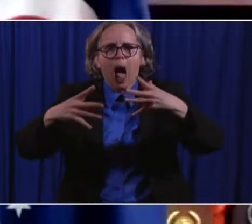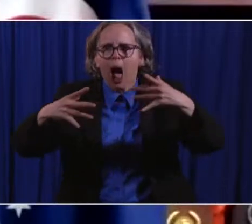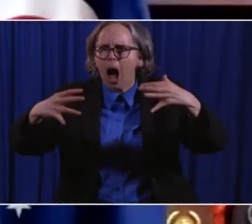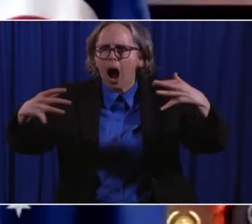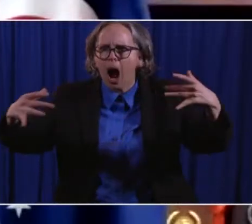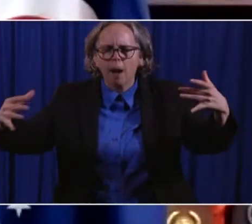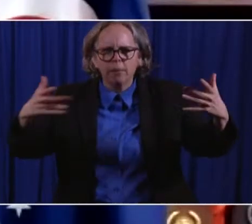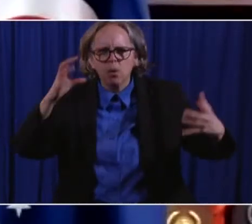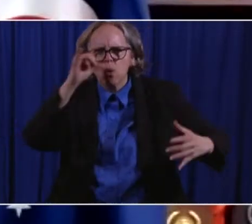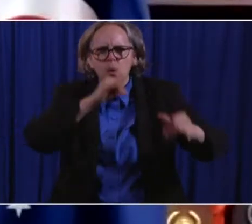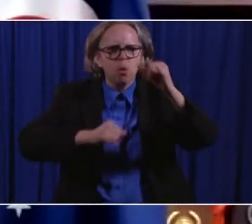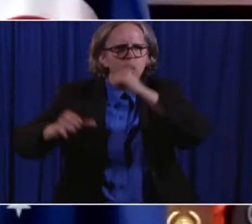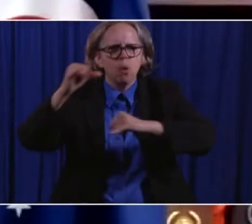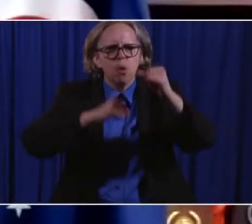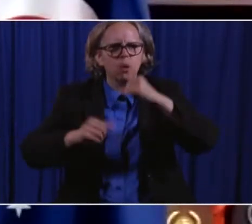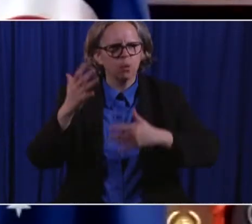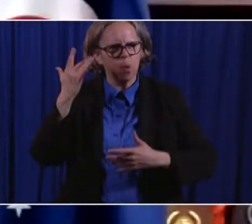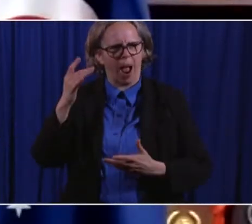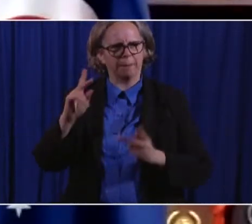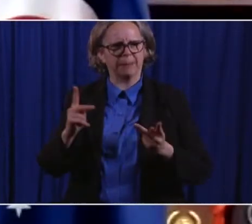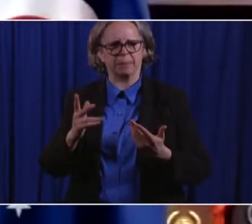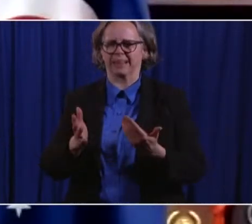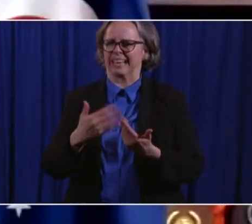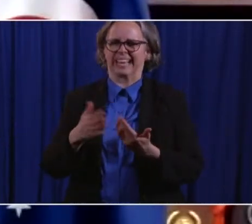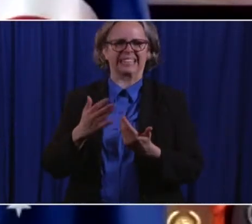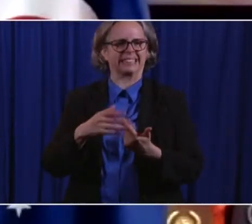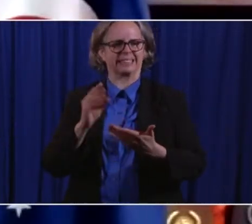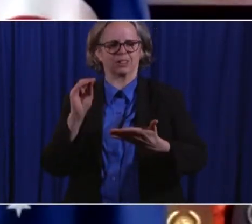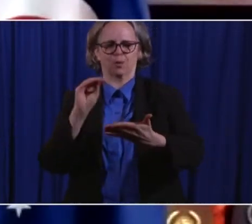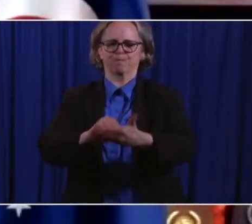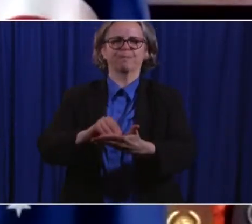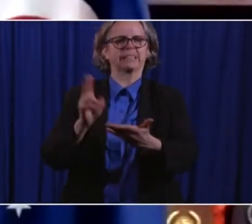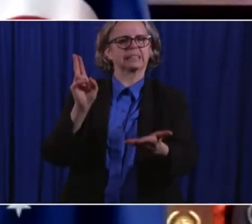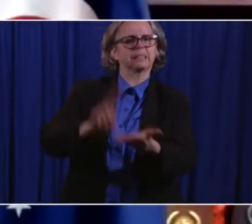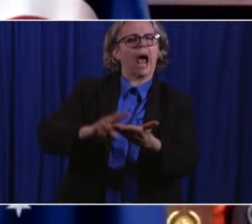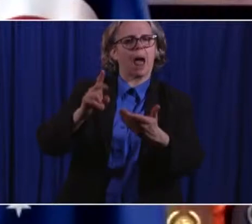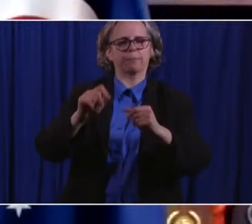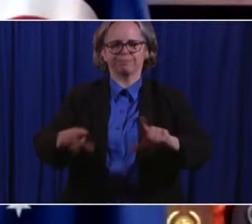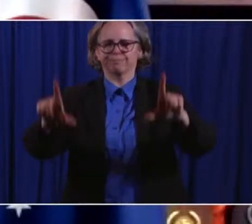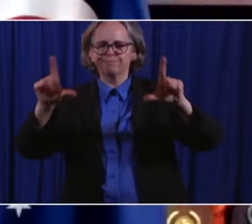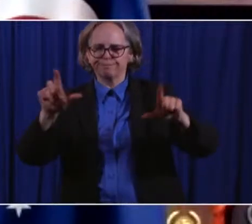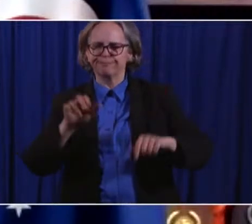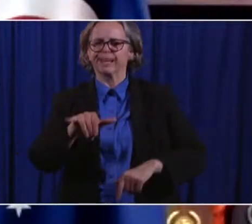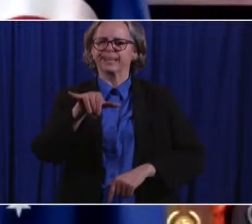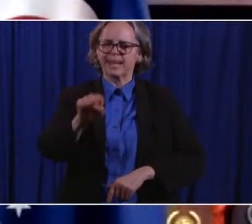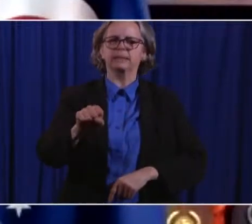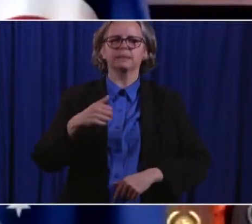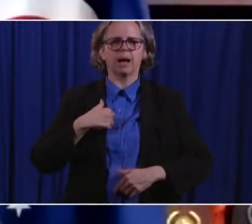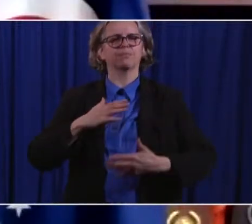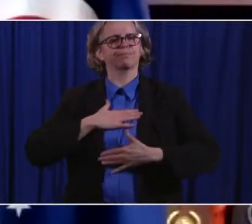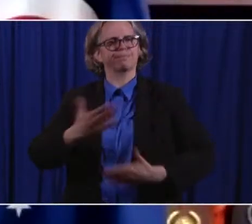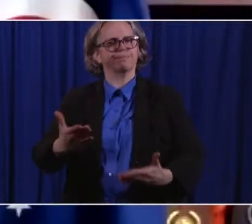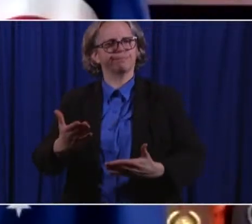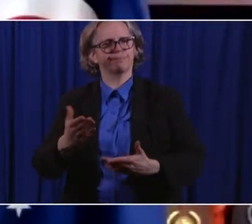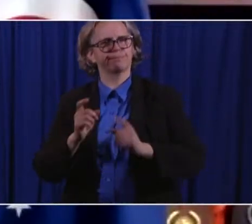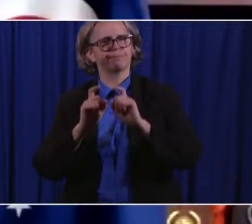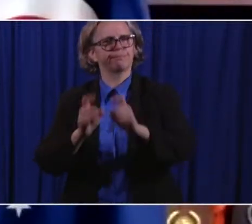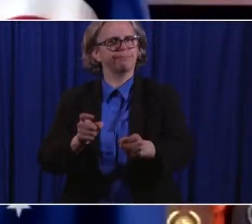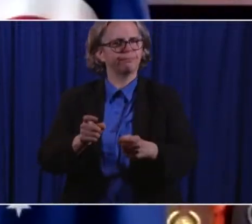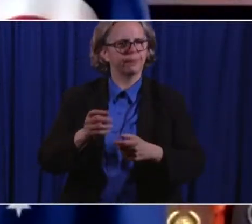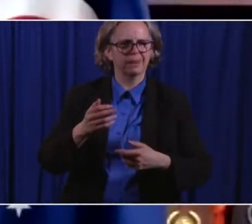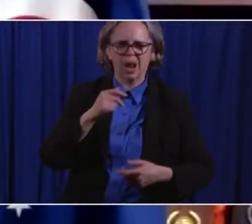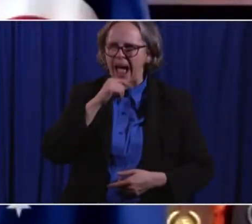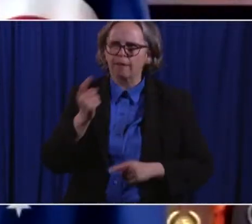organ donation and next of kin registrations, because now you can do an individualized BMV